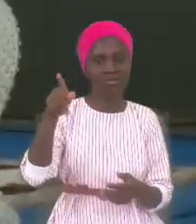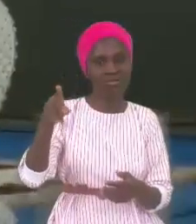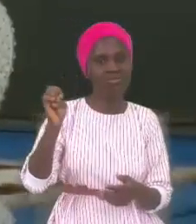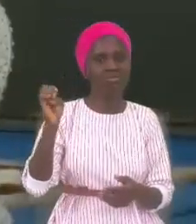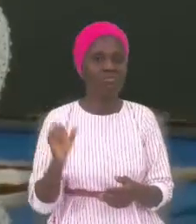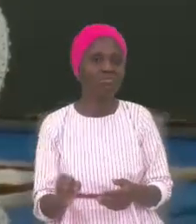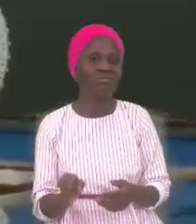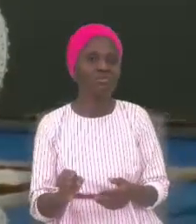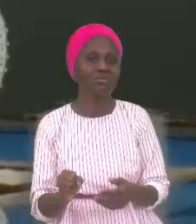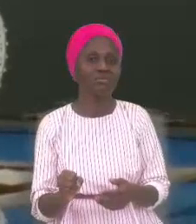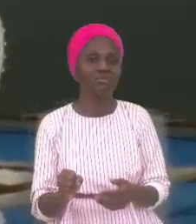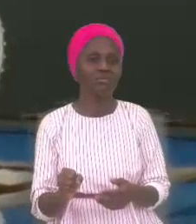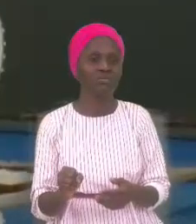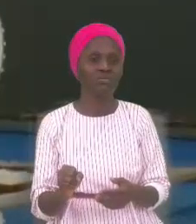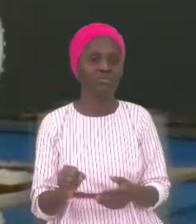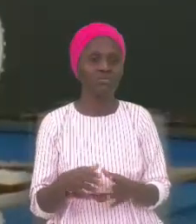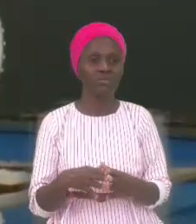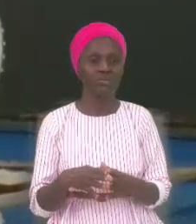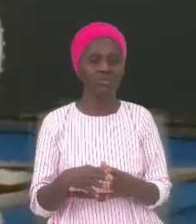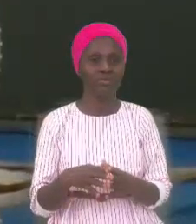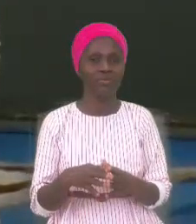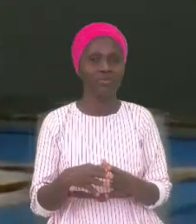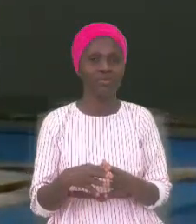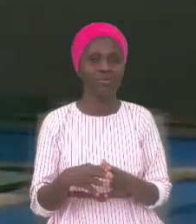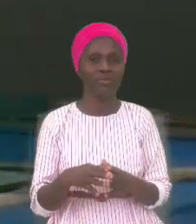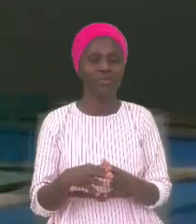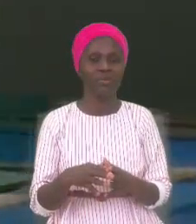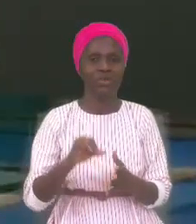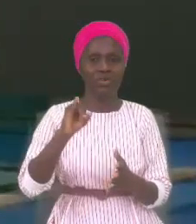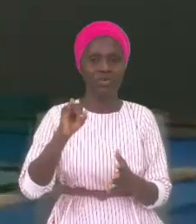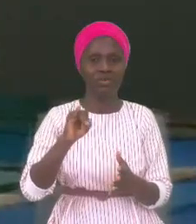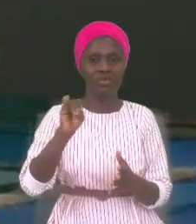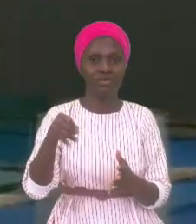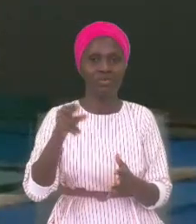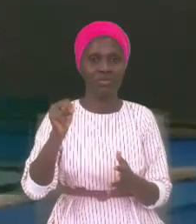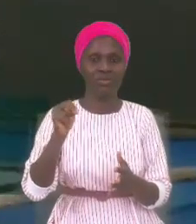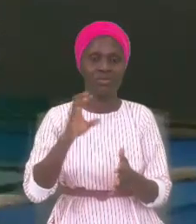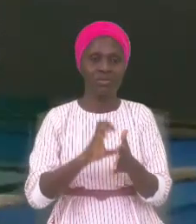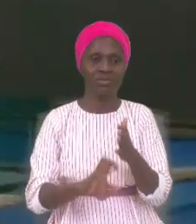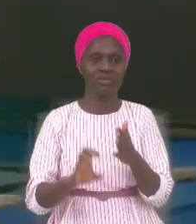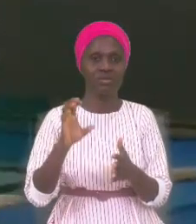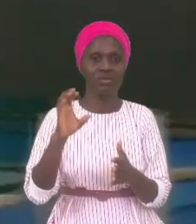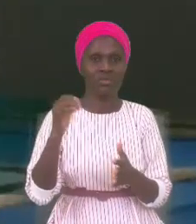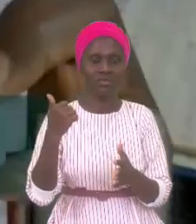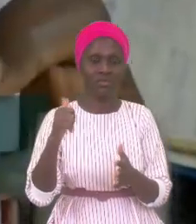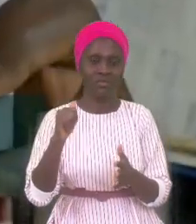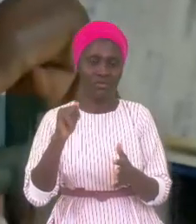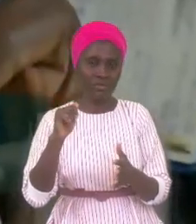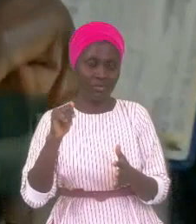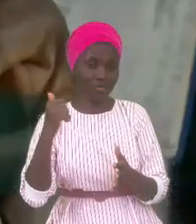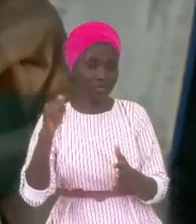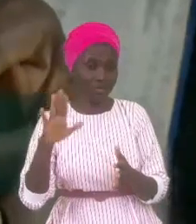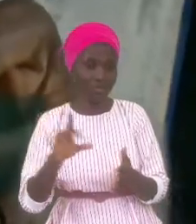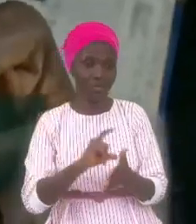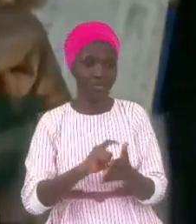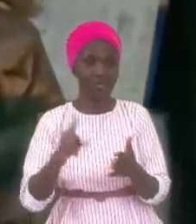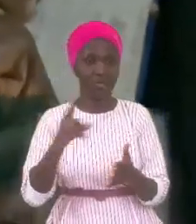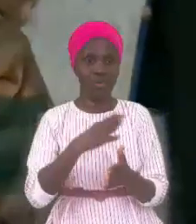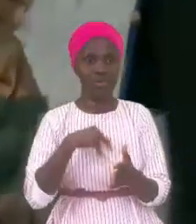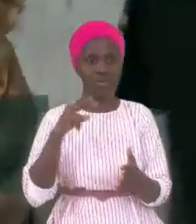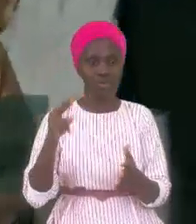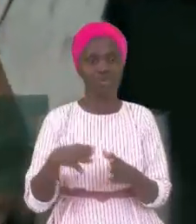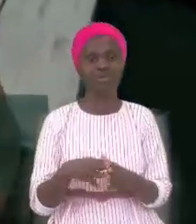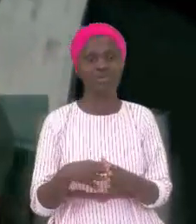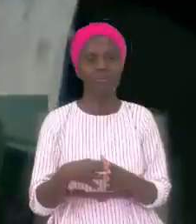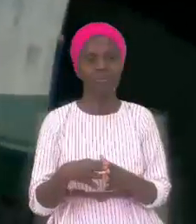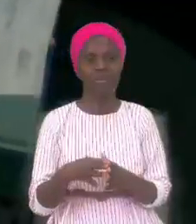reading verses 1 and 2. I am the true vine, and my Father is the husbandman. Look at verse 2. In verse